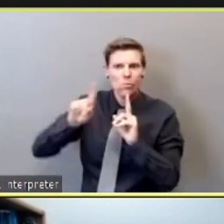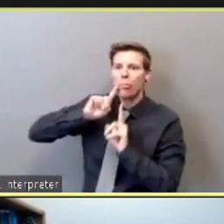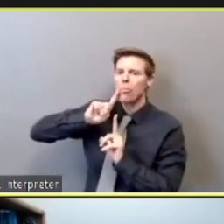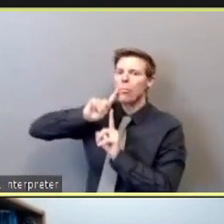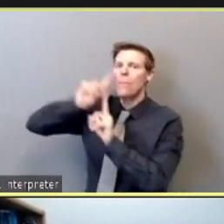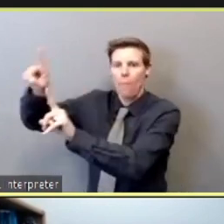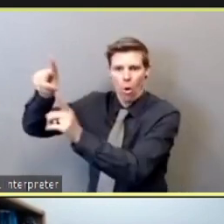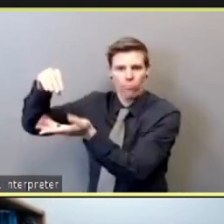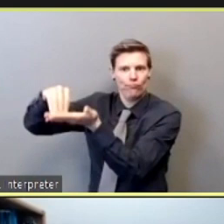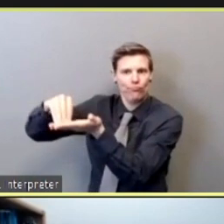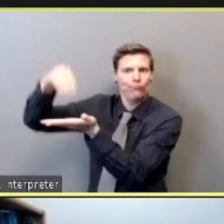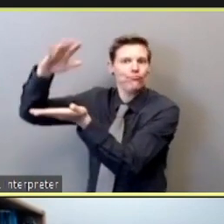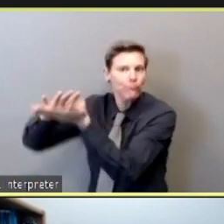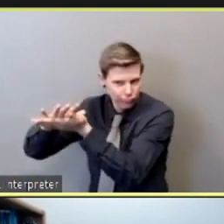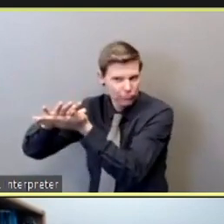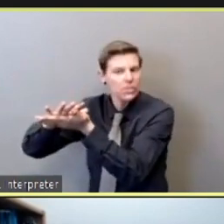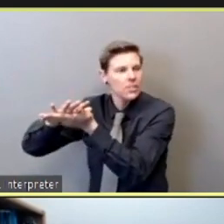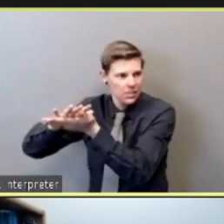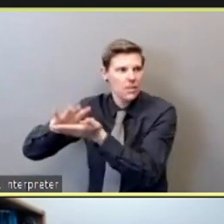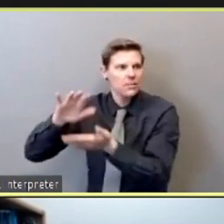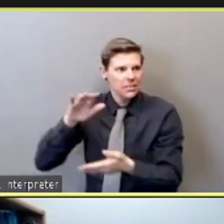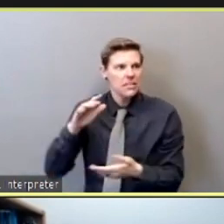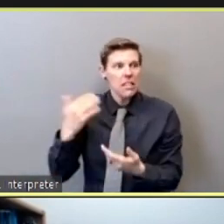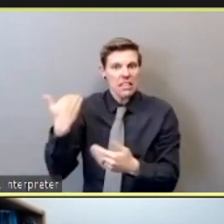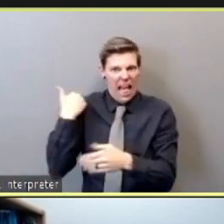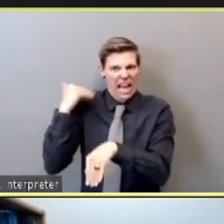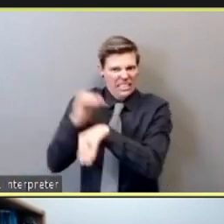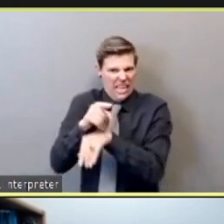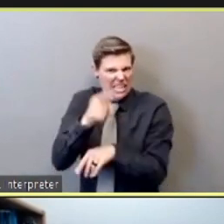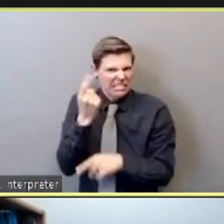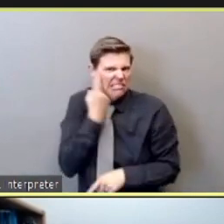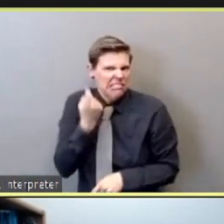As of last evening. There's been over